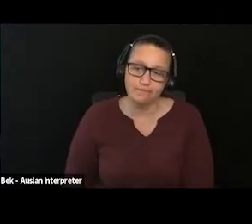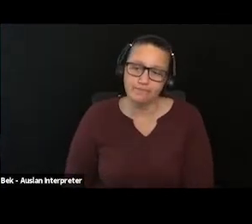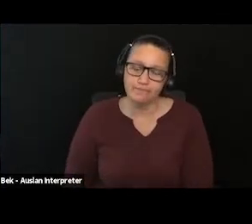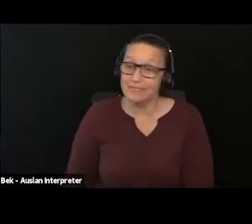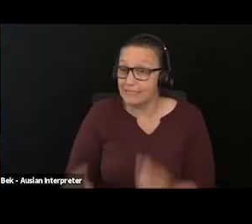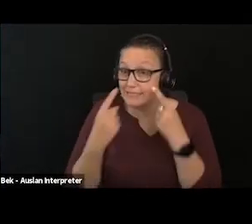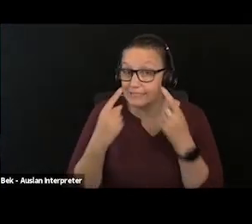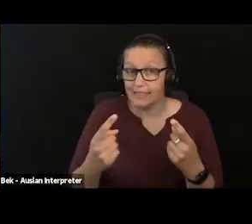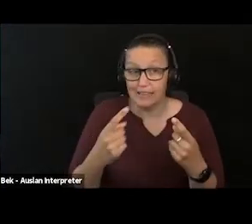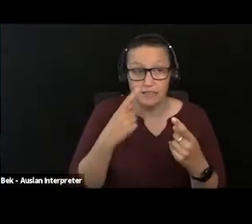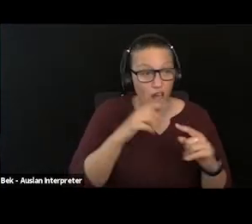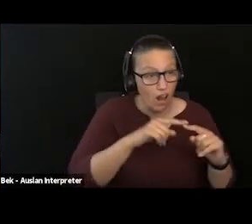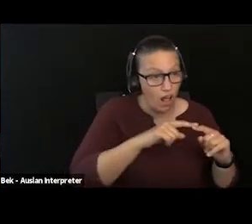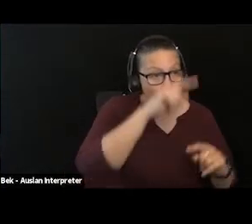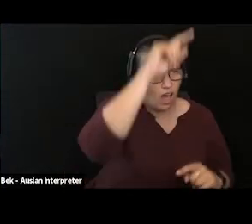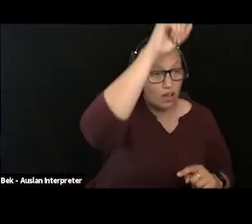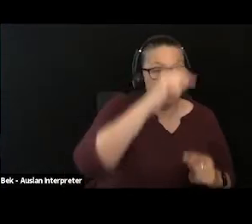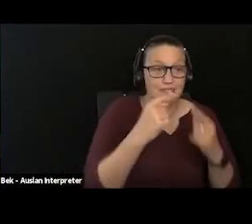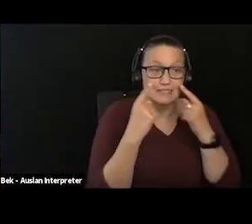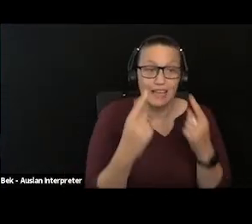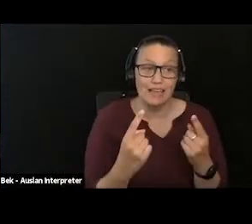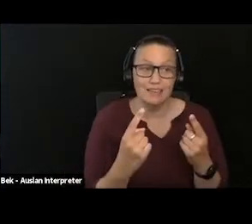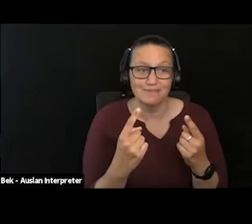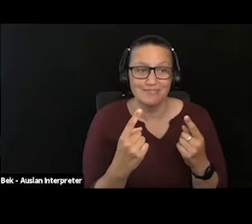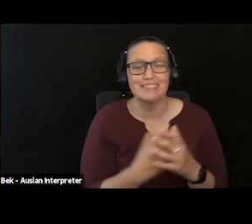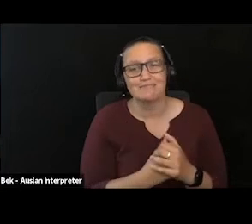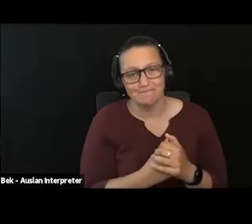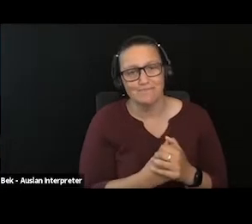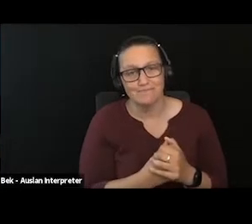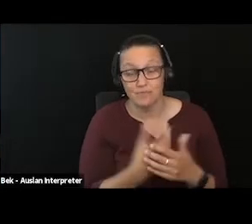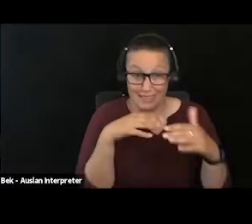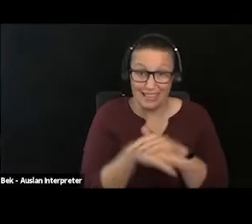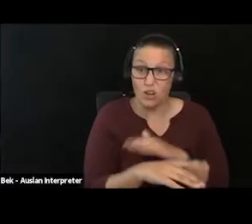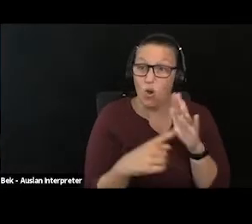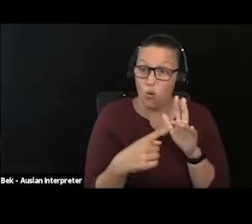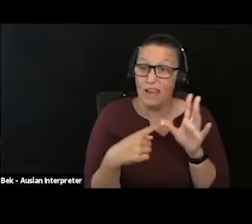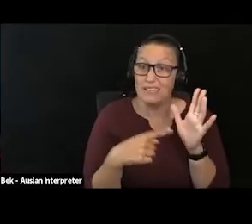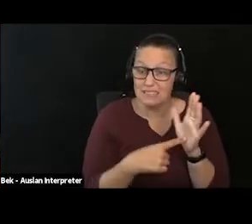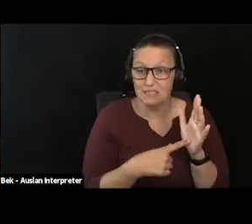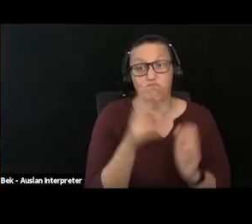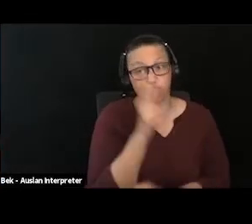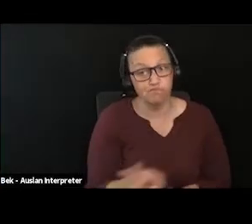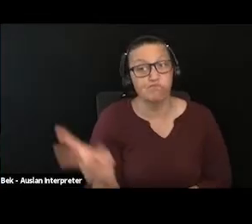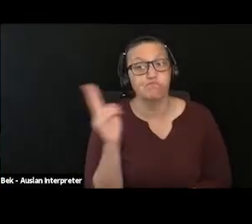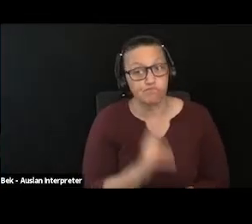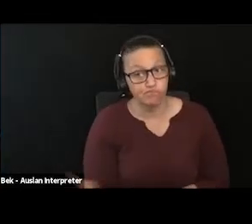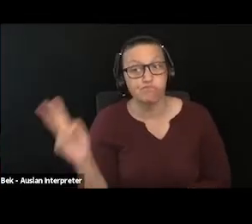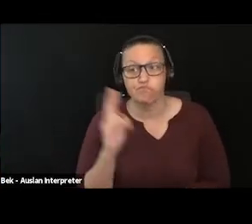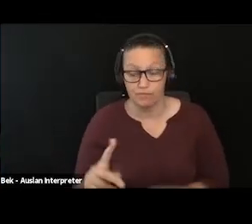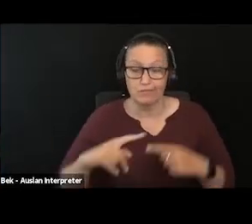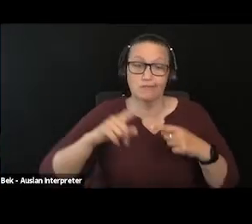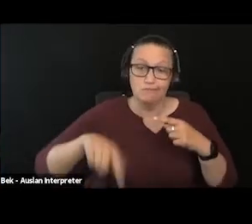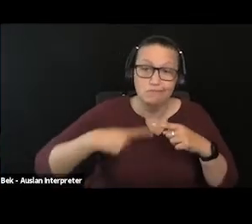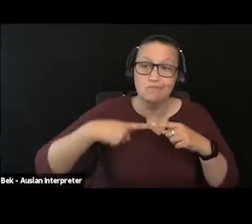going up these figures, this is having gone into treatment a higher number of times, so basically cycling in and out